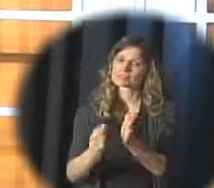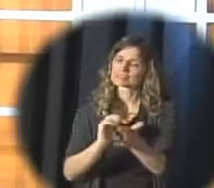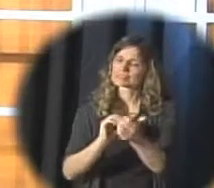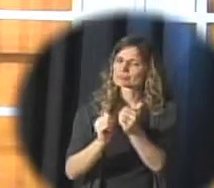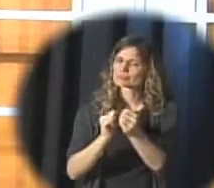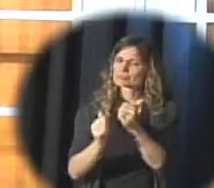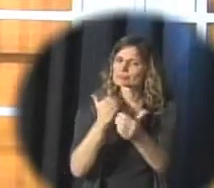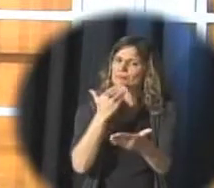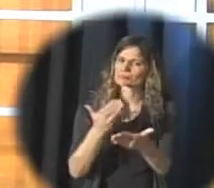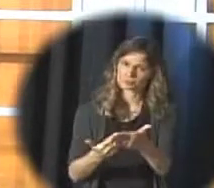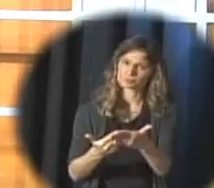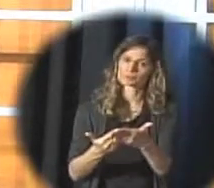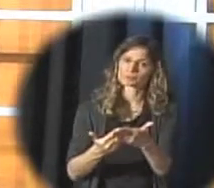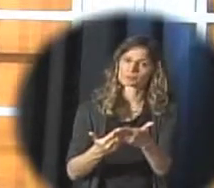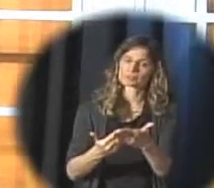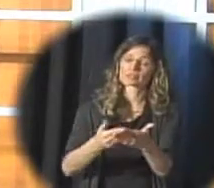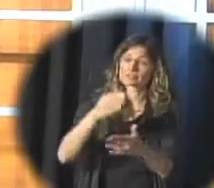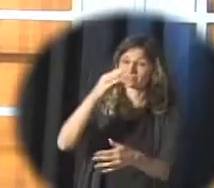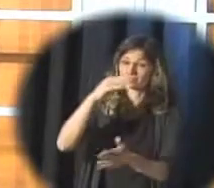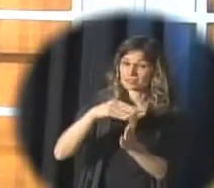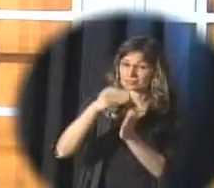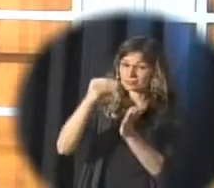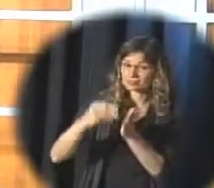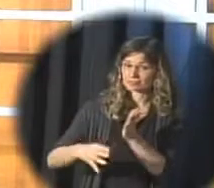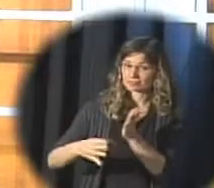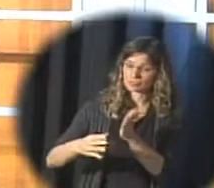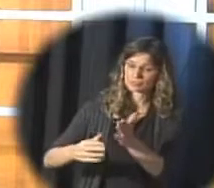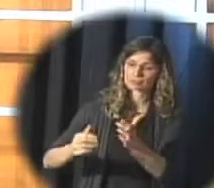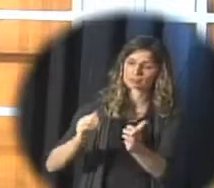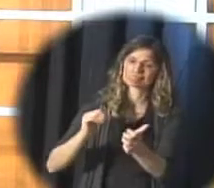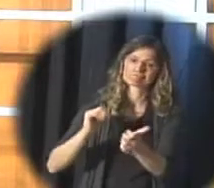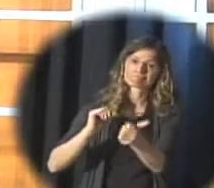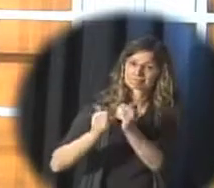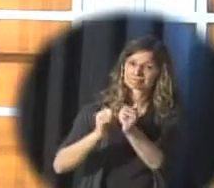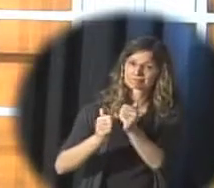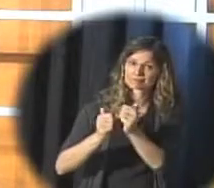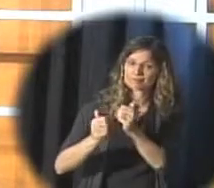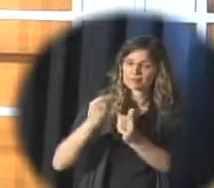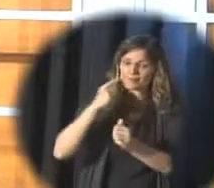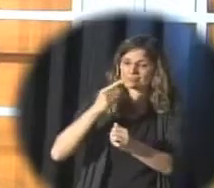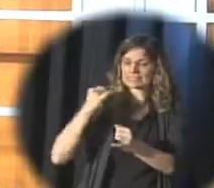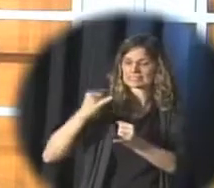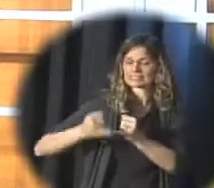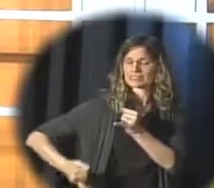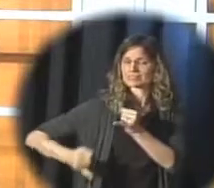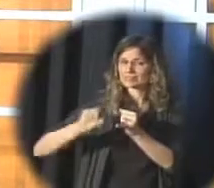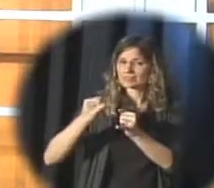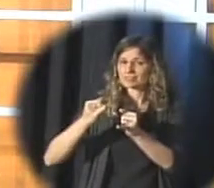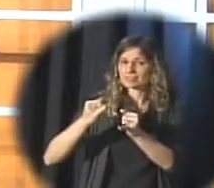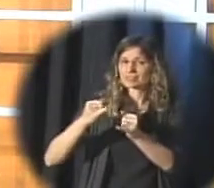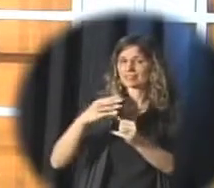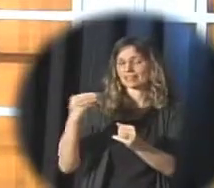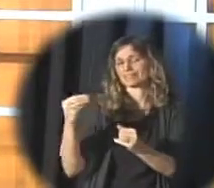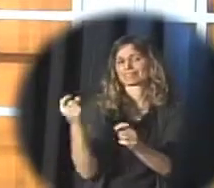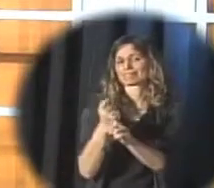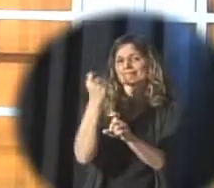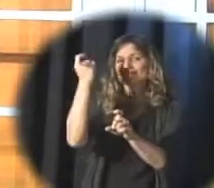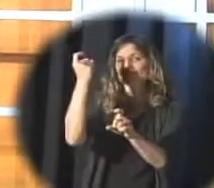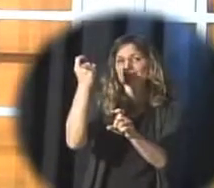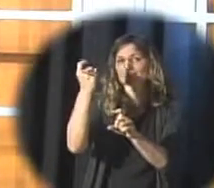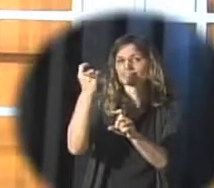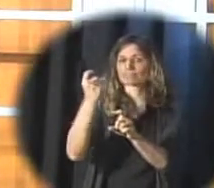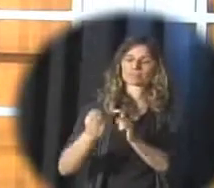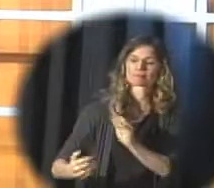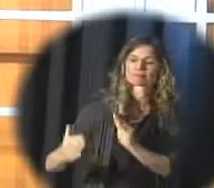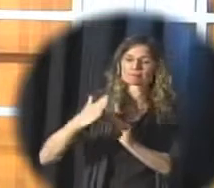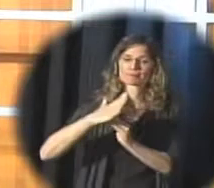Braves Quante battled his way into the finals after starting the tournament unseated He eventually pinned the number 1 wrestler in